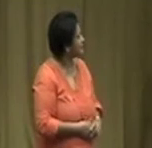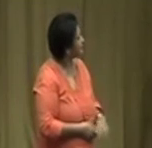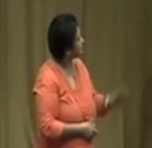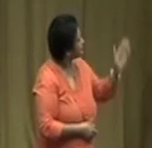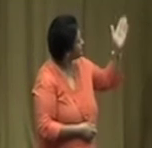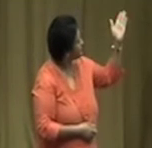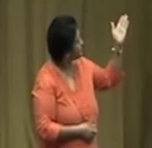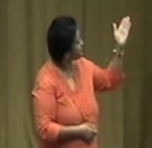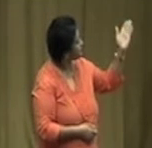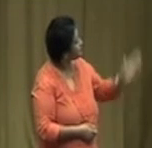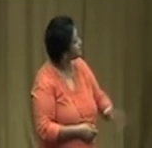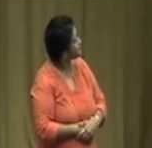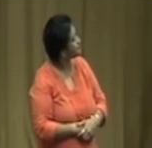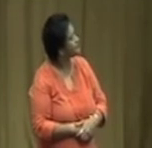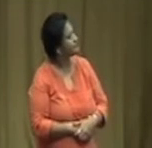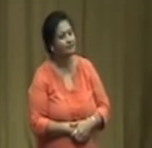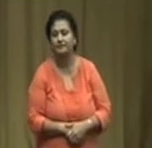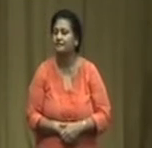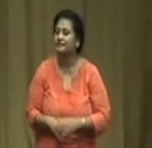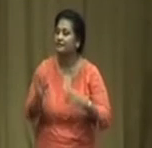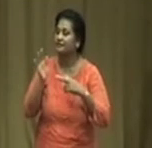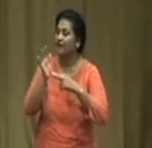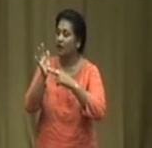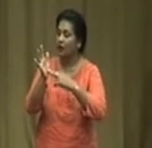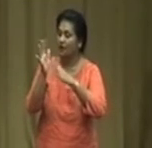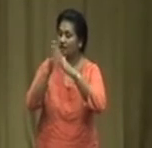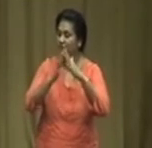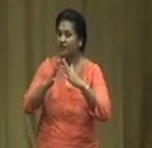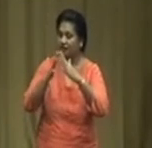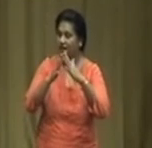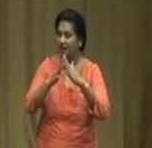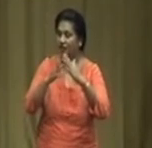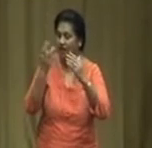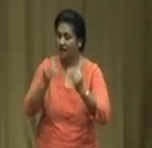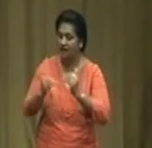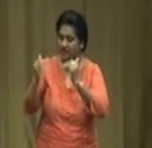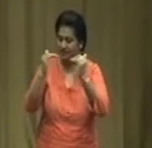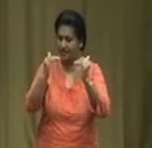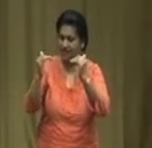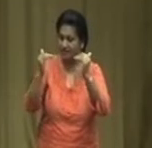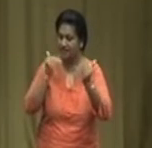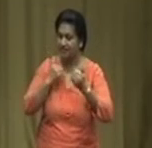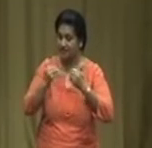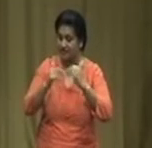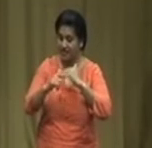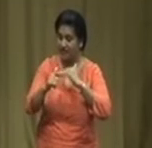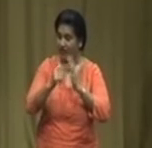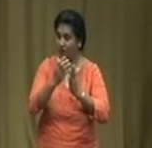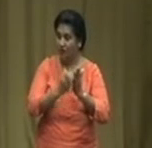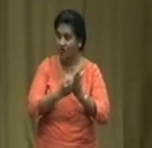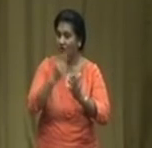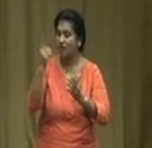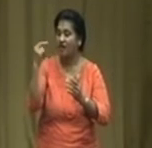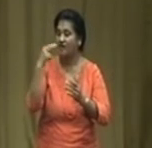differ. In North America, for example, a standard university-level course is